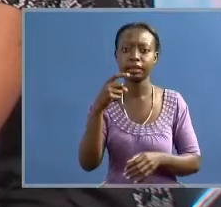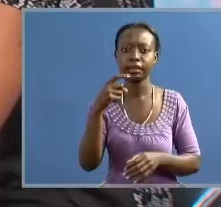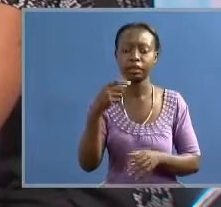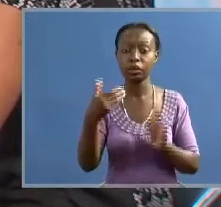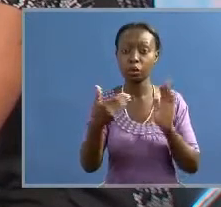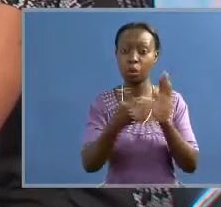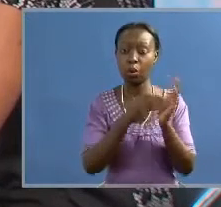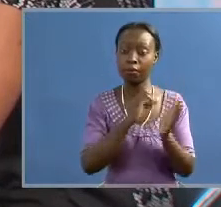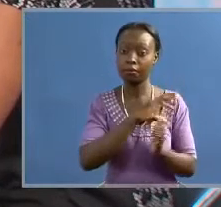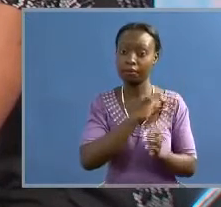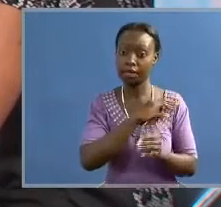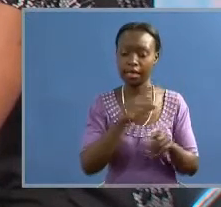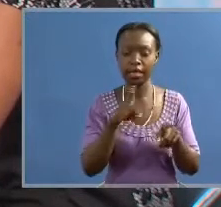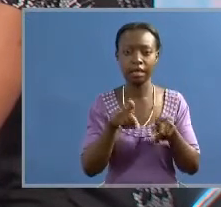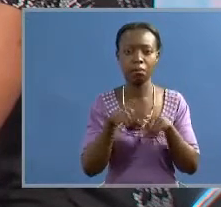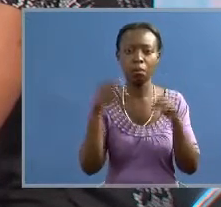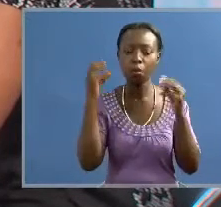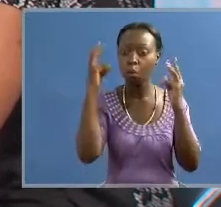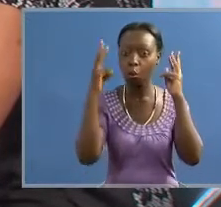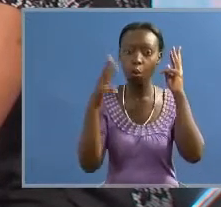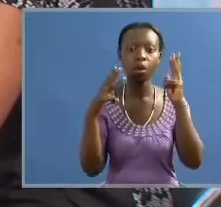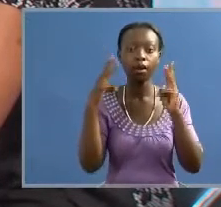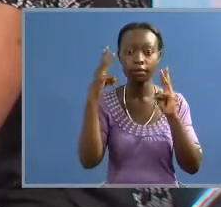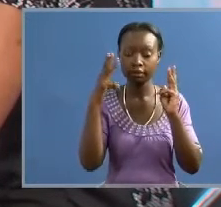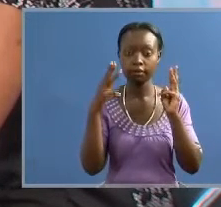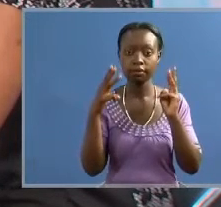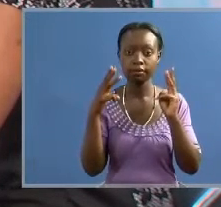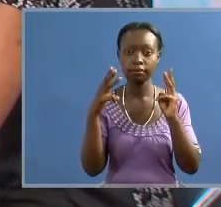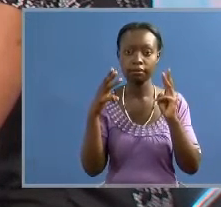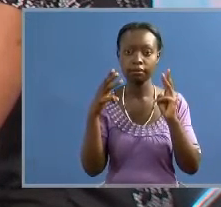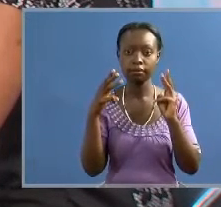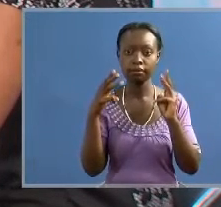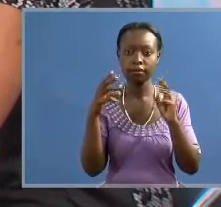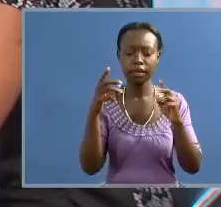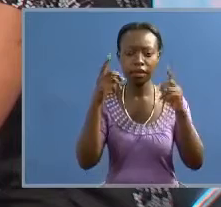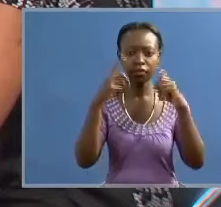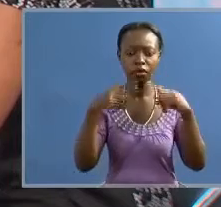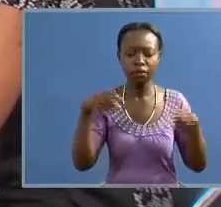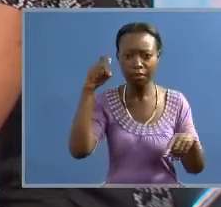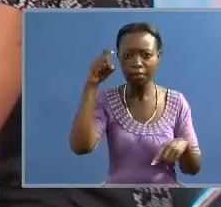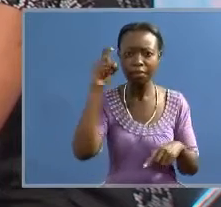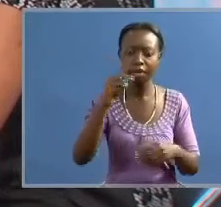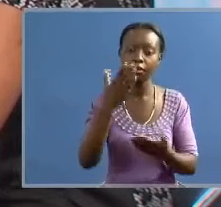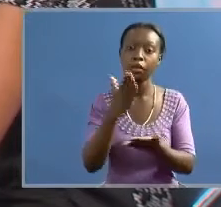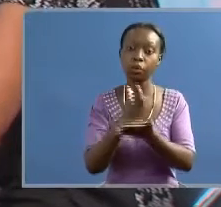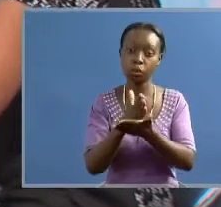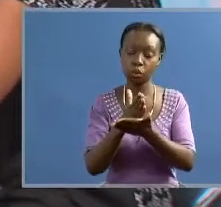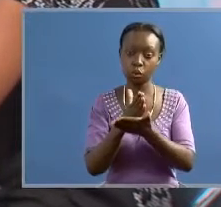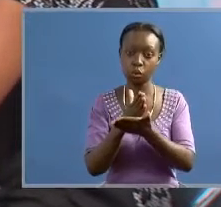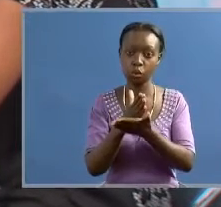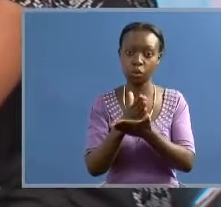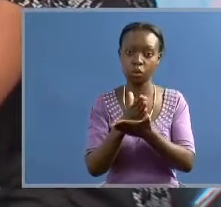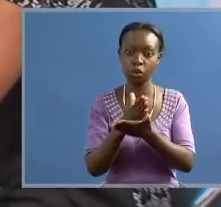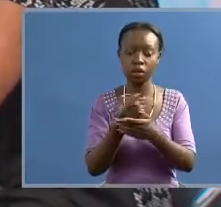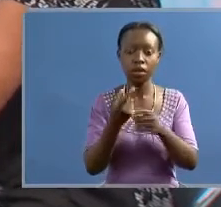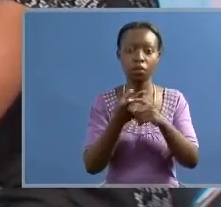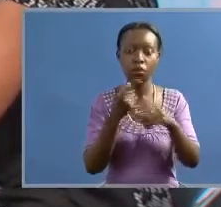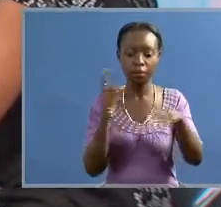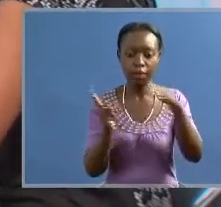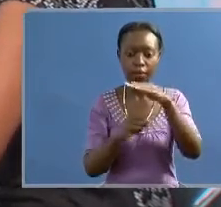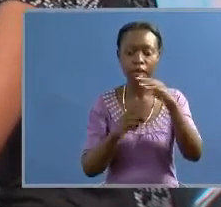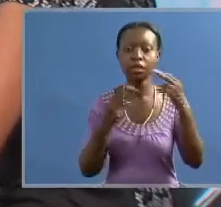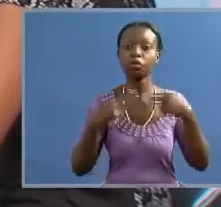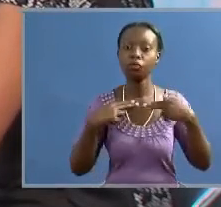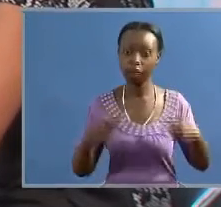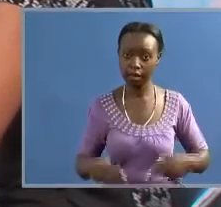That means our source of information should be valid and accurate. From the Ministry of Health. From the Ministry World of